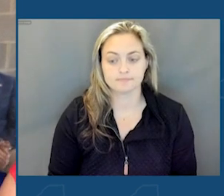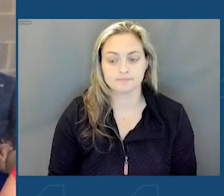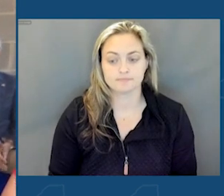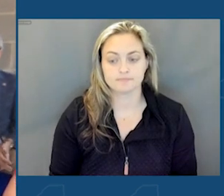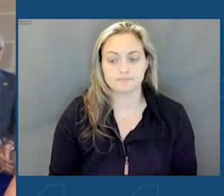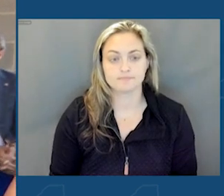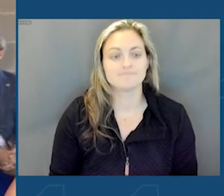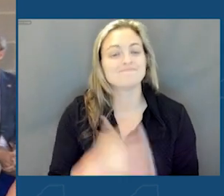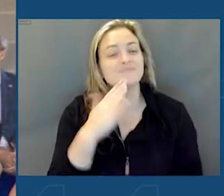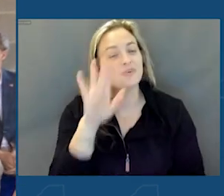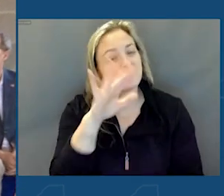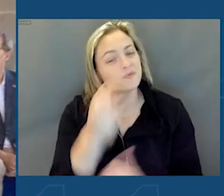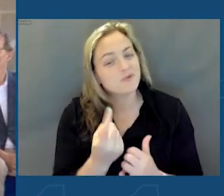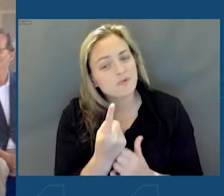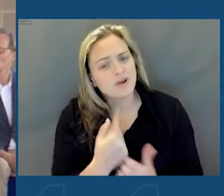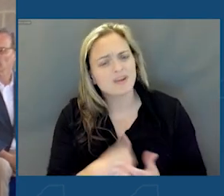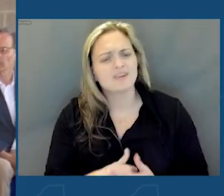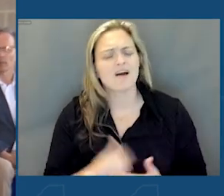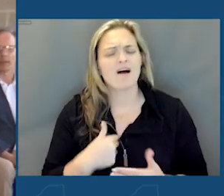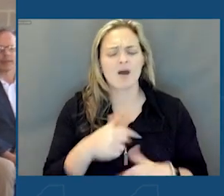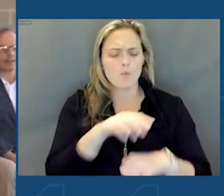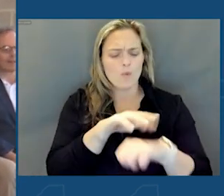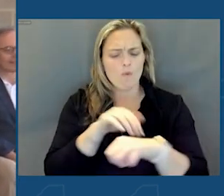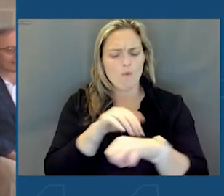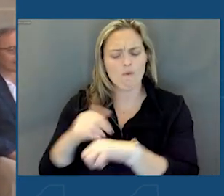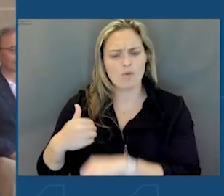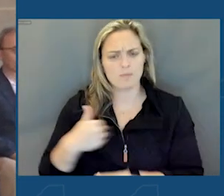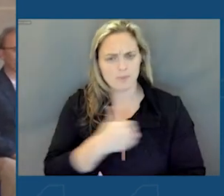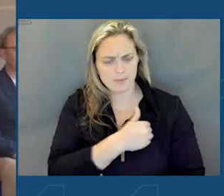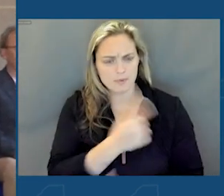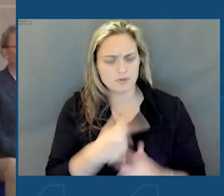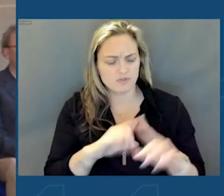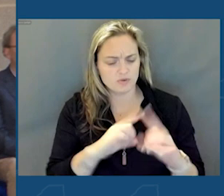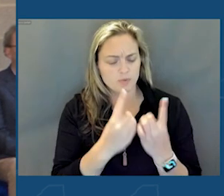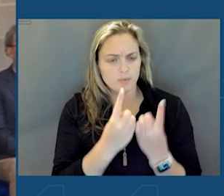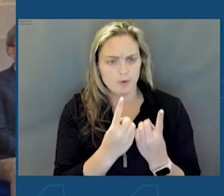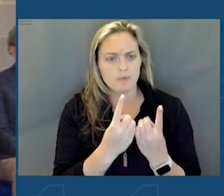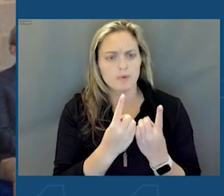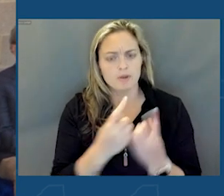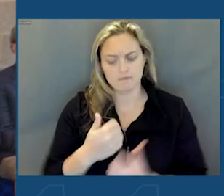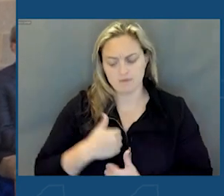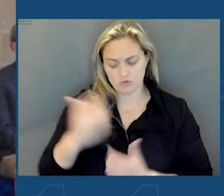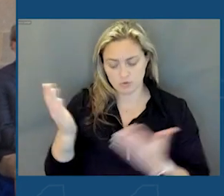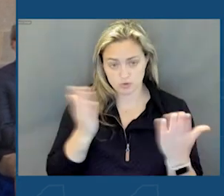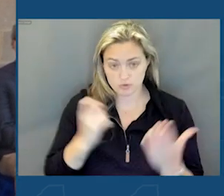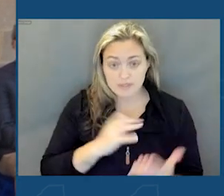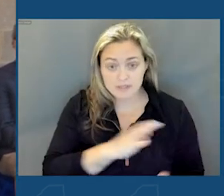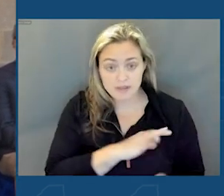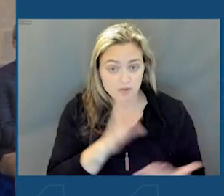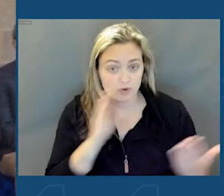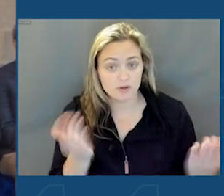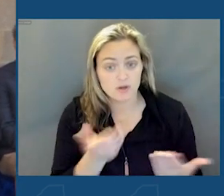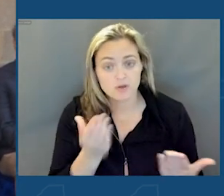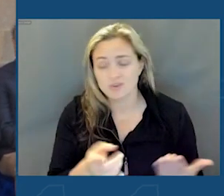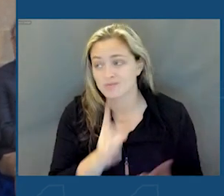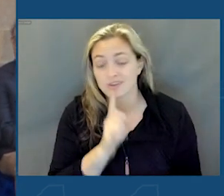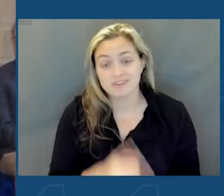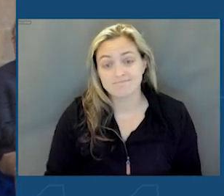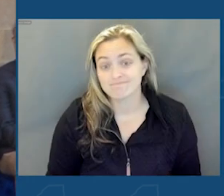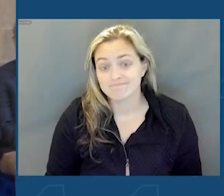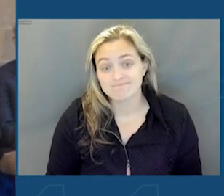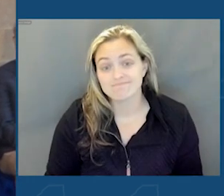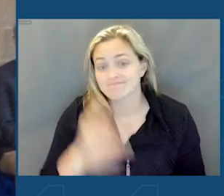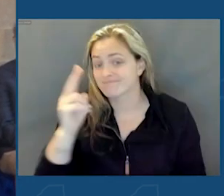Good afternoon, everyone. I'm going to call up the members of our Department of Veteran Service staff that are here because truly we're so honored